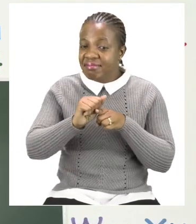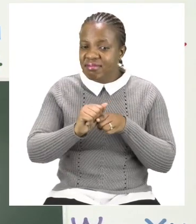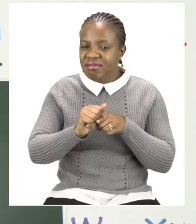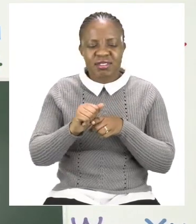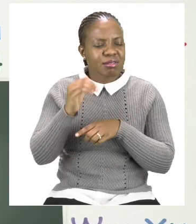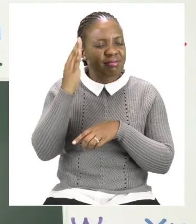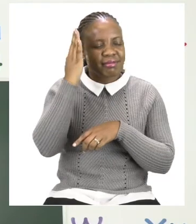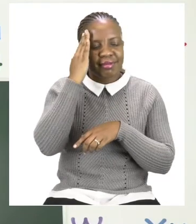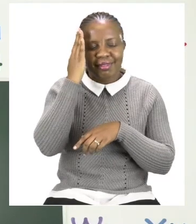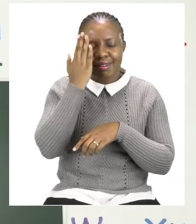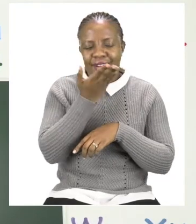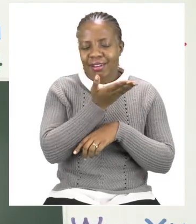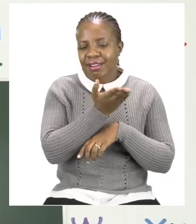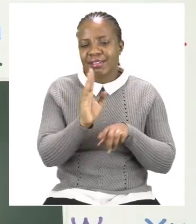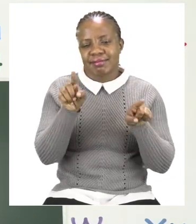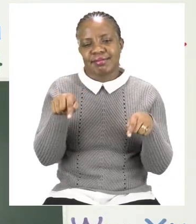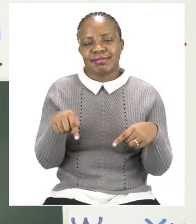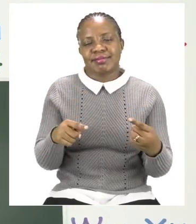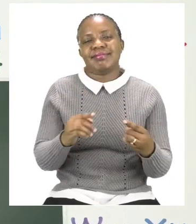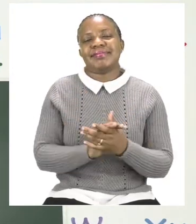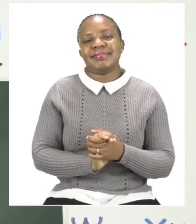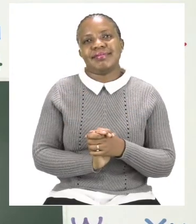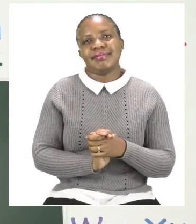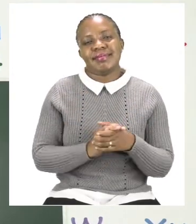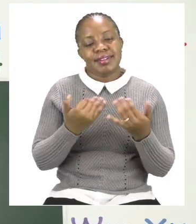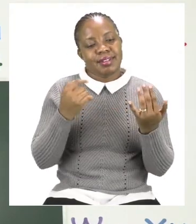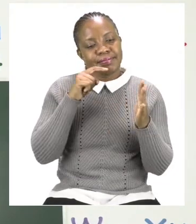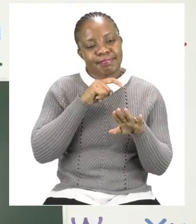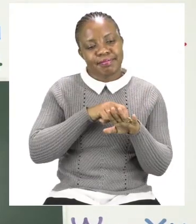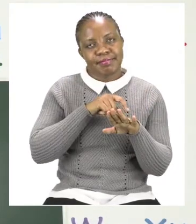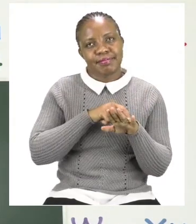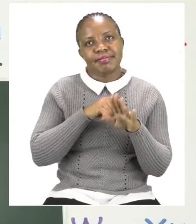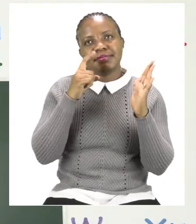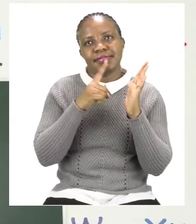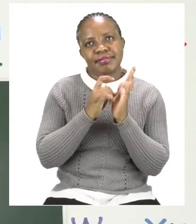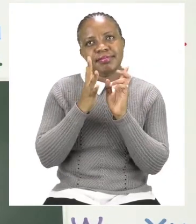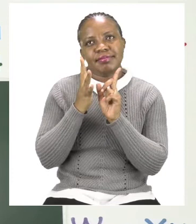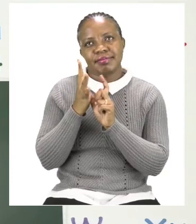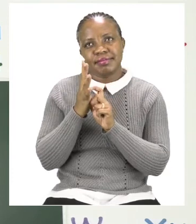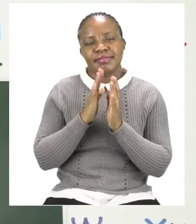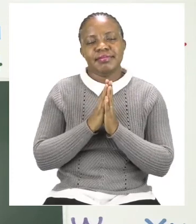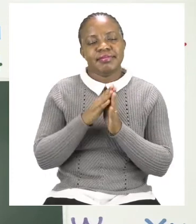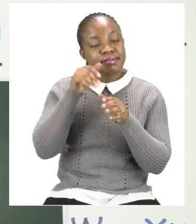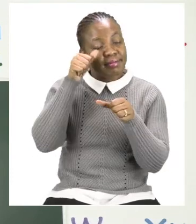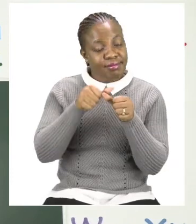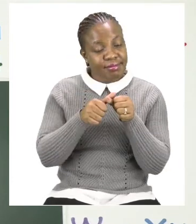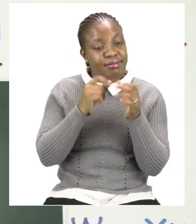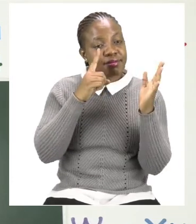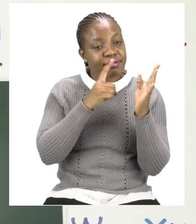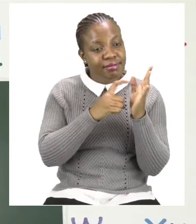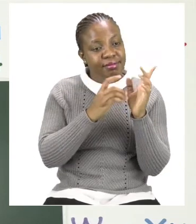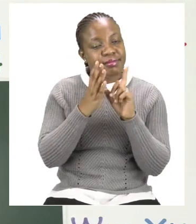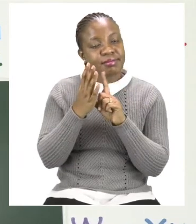know. So now it is time for us to sanitize. Remember, we sanitize